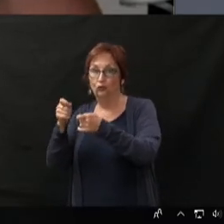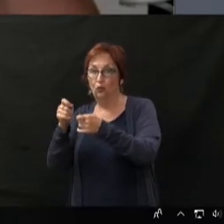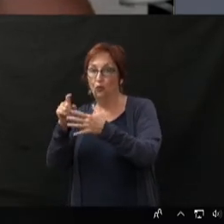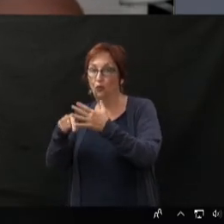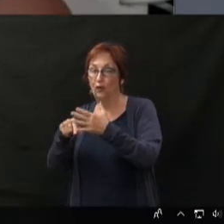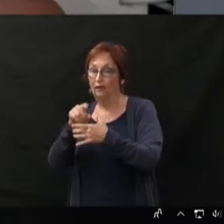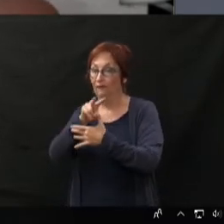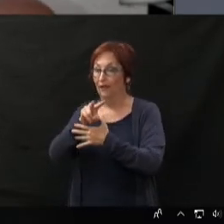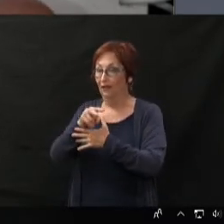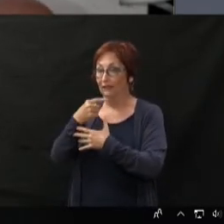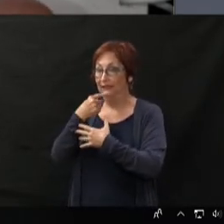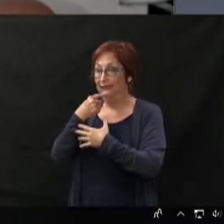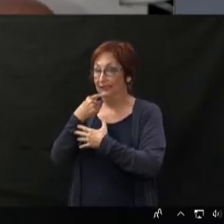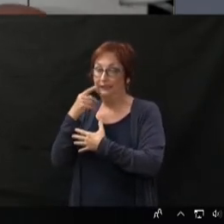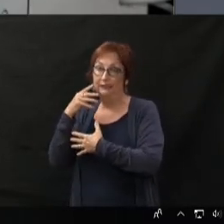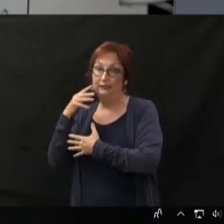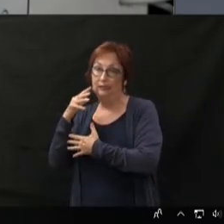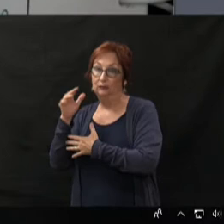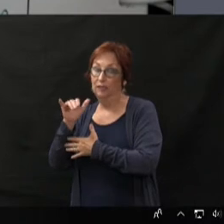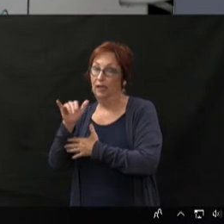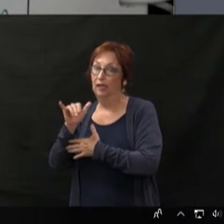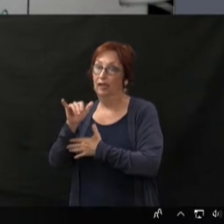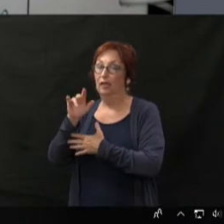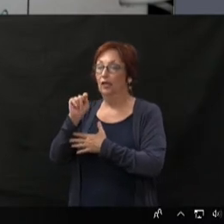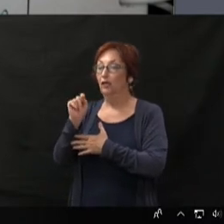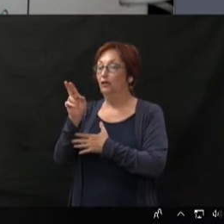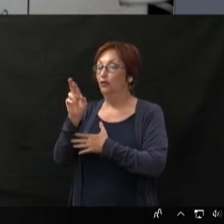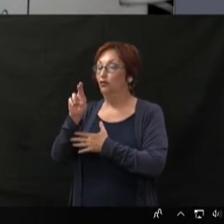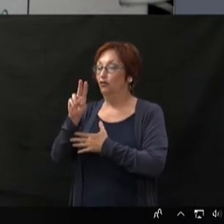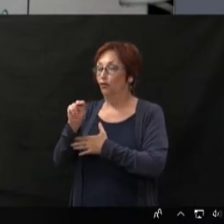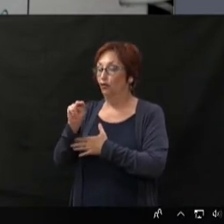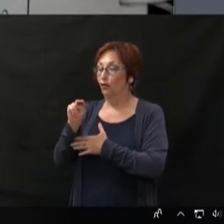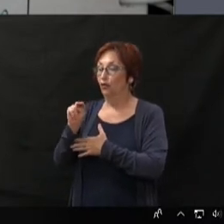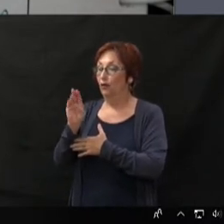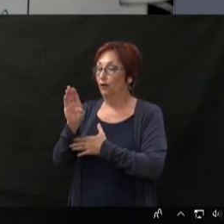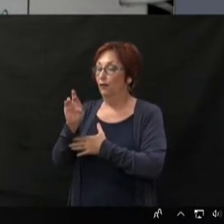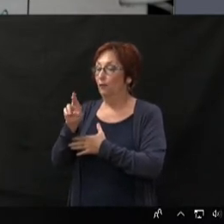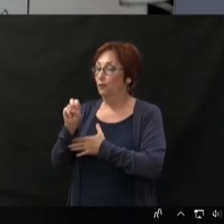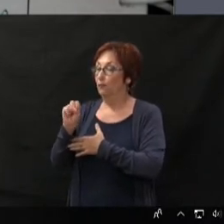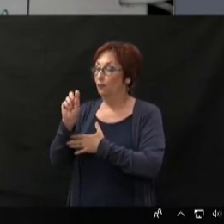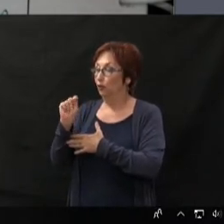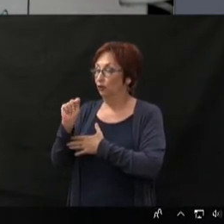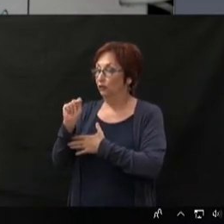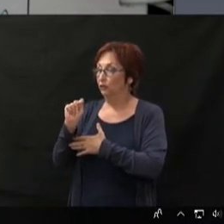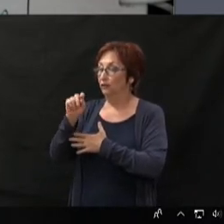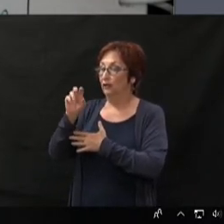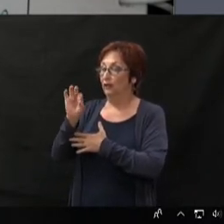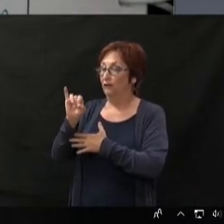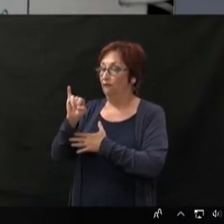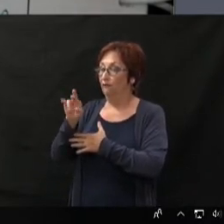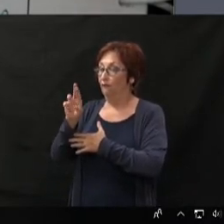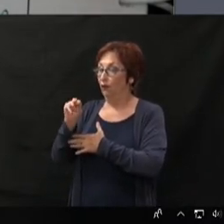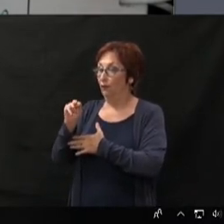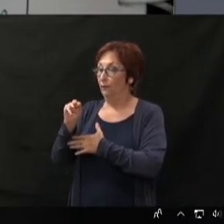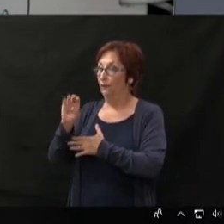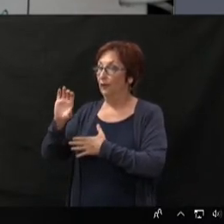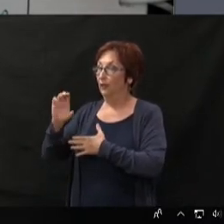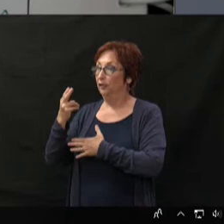vowel says. Turn, burst, purse, firm, and charm.